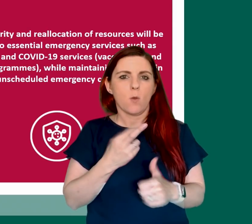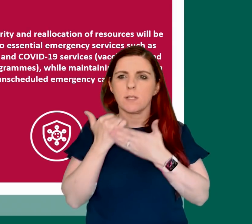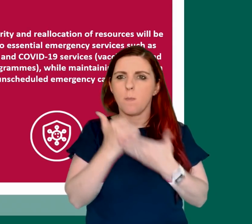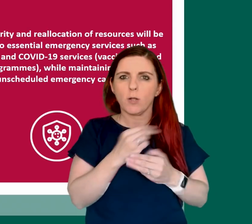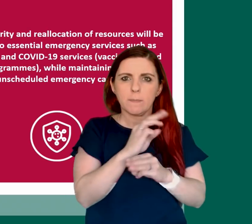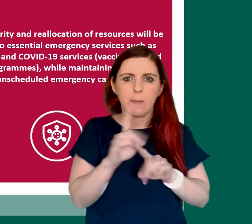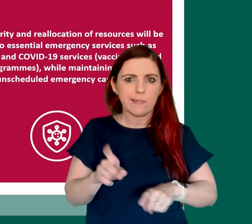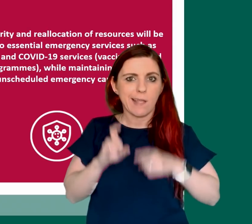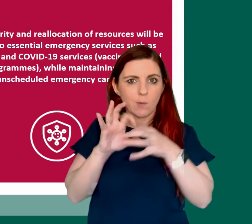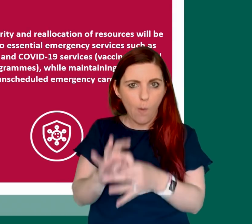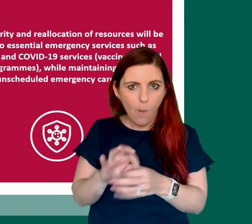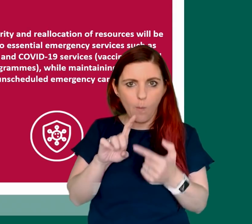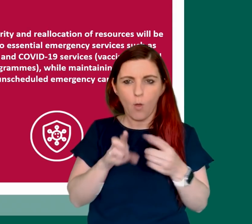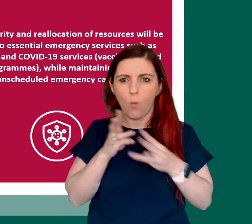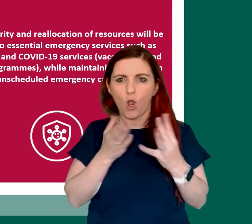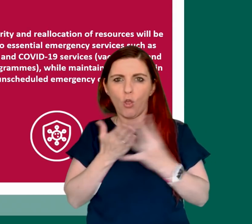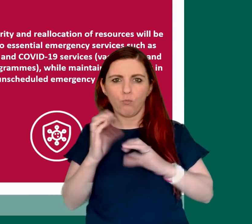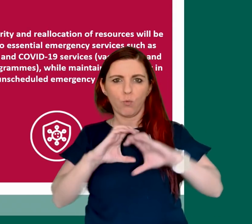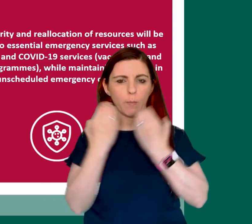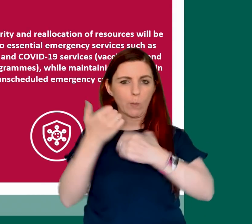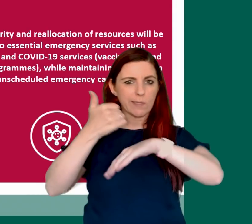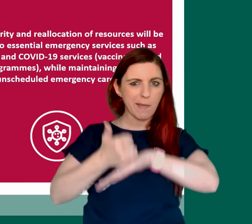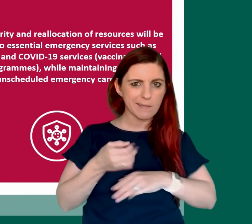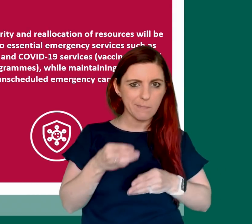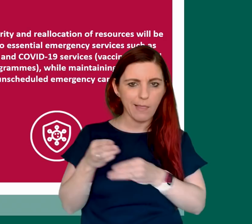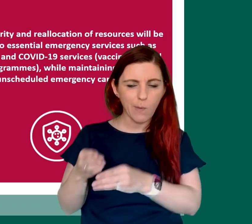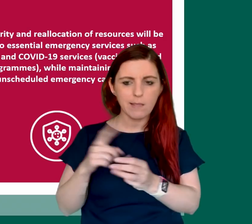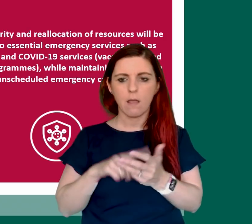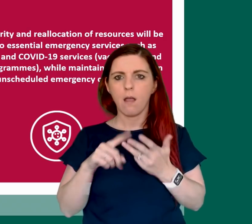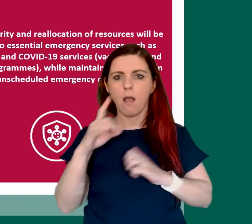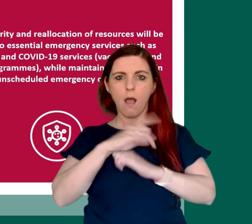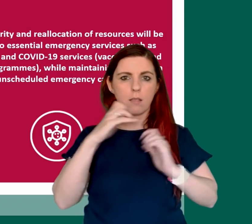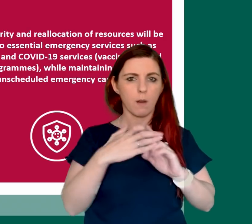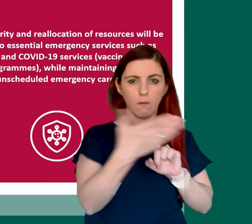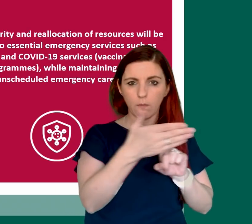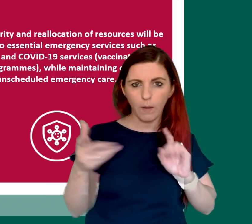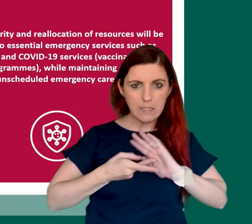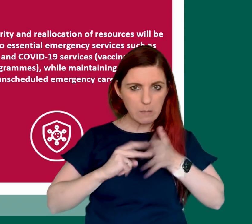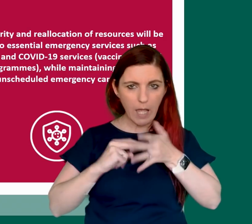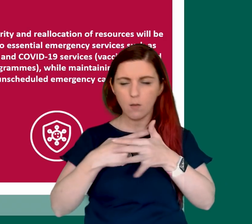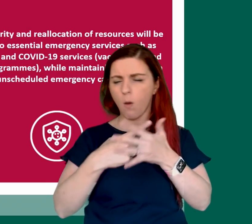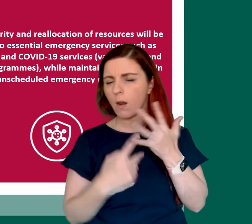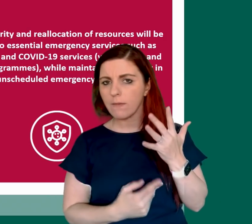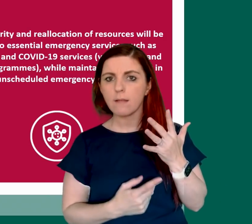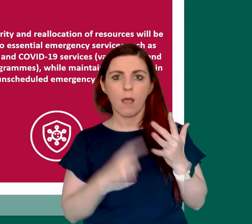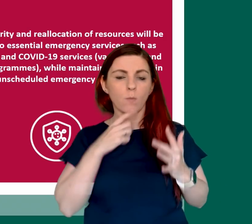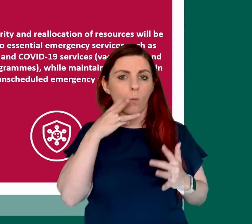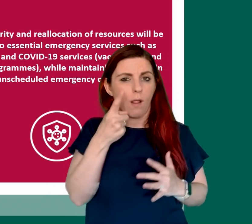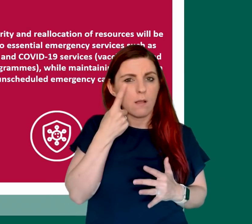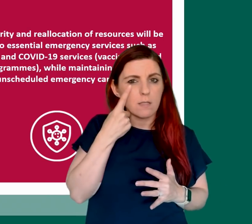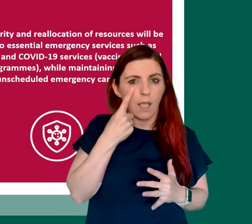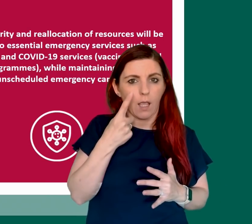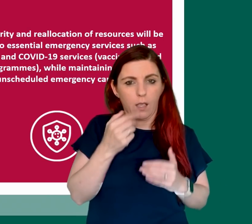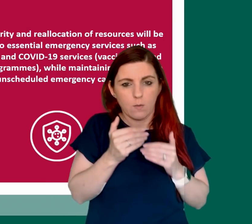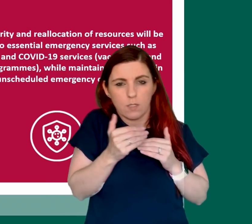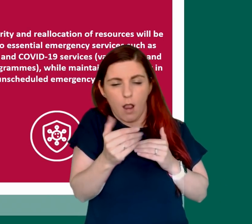stay at home, working through community-based pathways, hospital avoidance measures, etc. And we will see, and we are